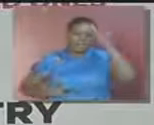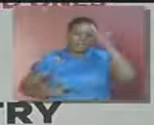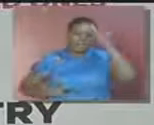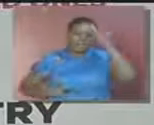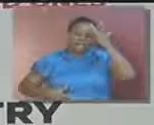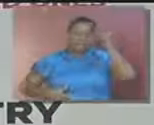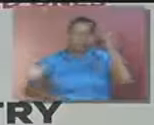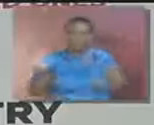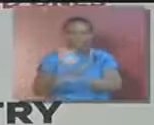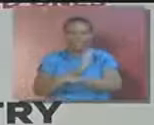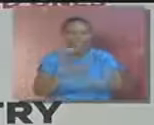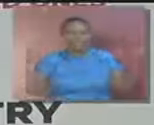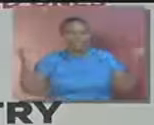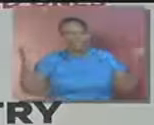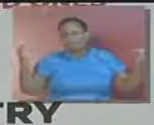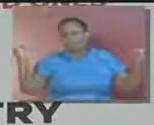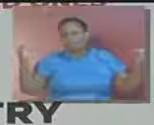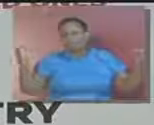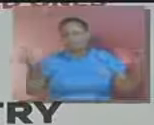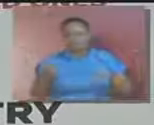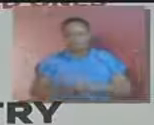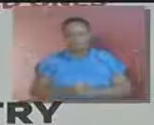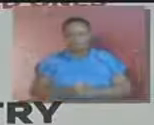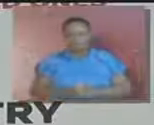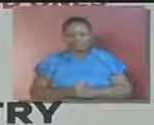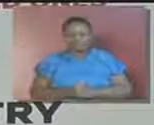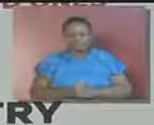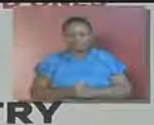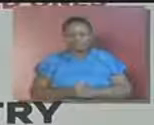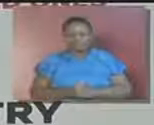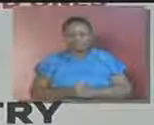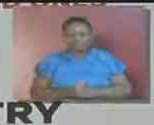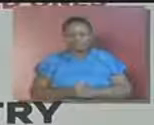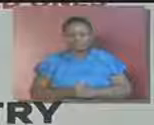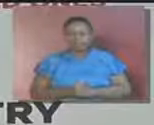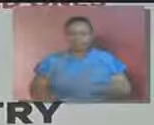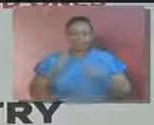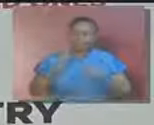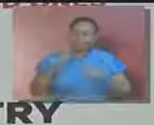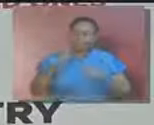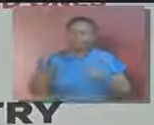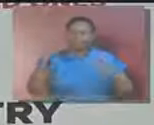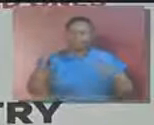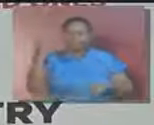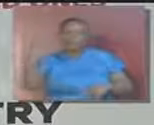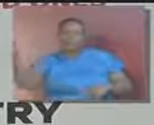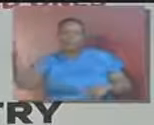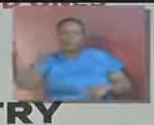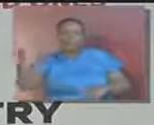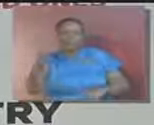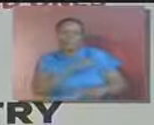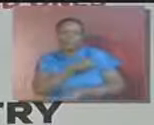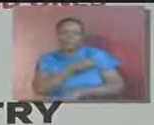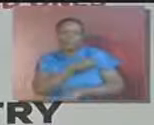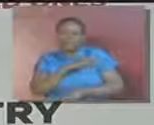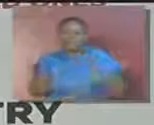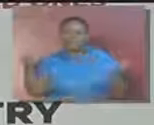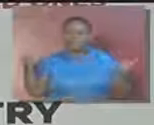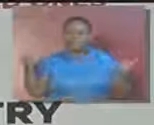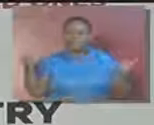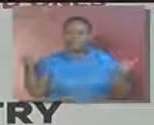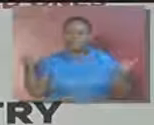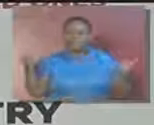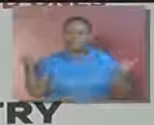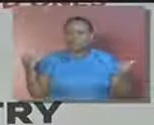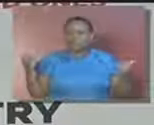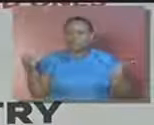10 persons go into the hospitals, while only 2 come out. That's a net gain of 8. We cannot go